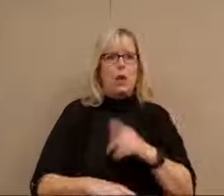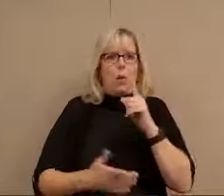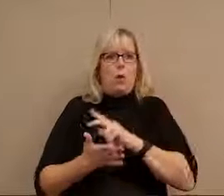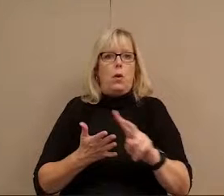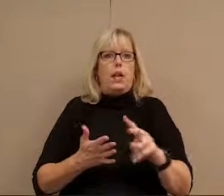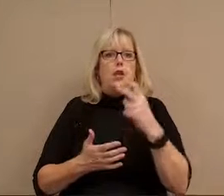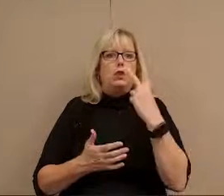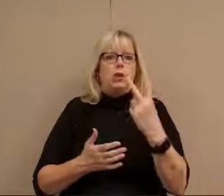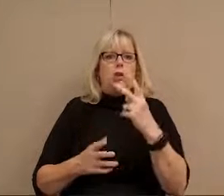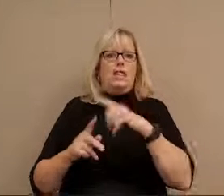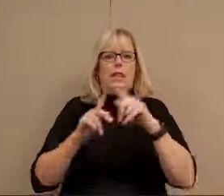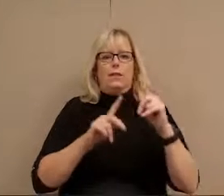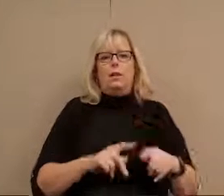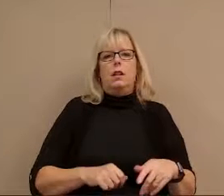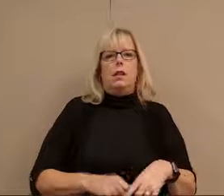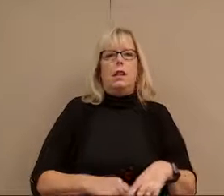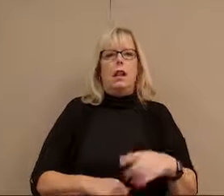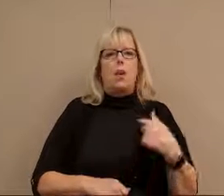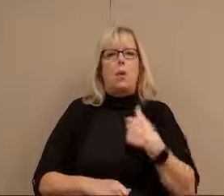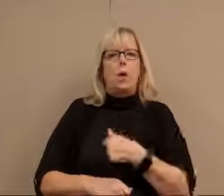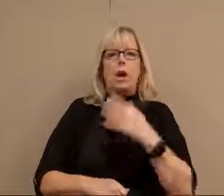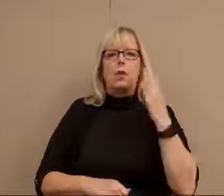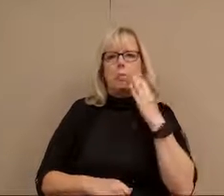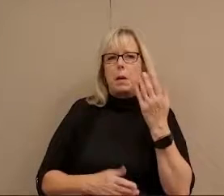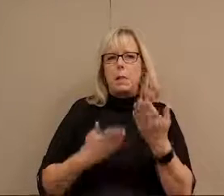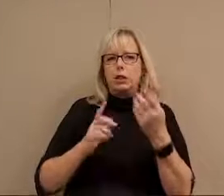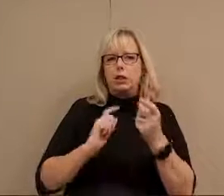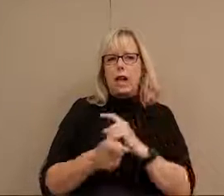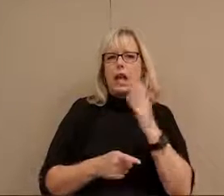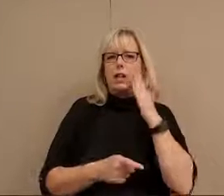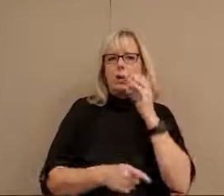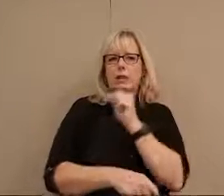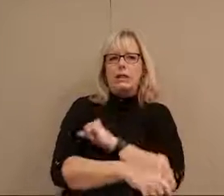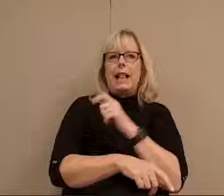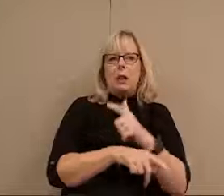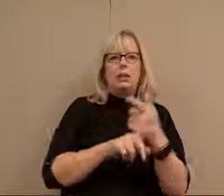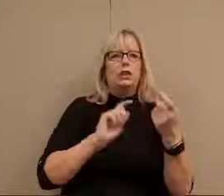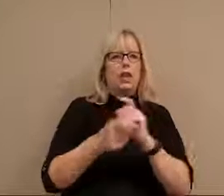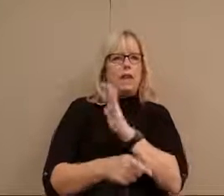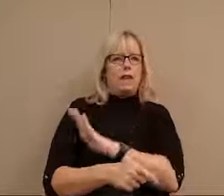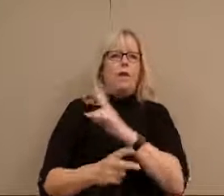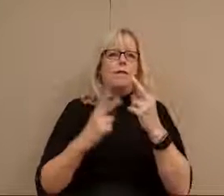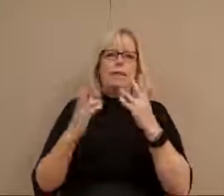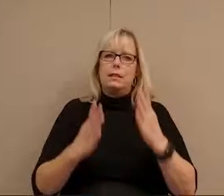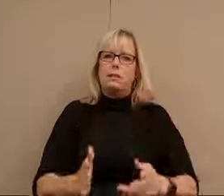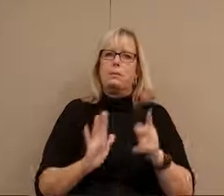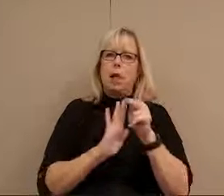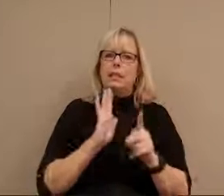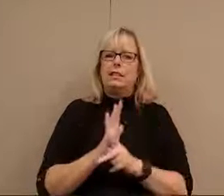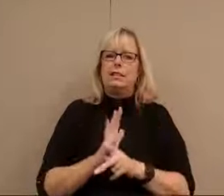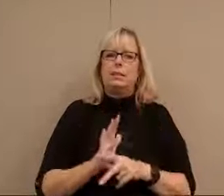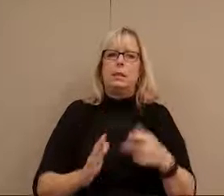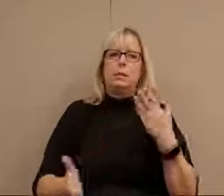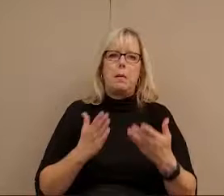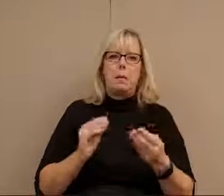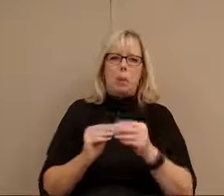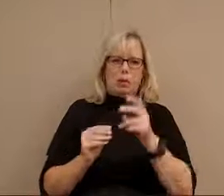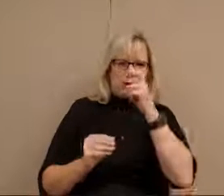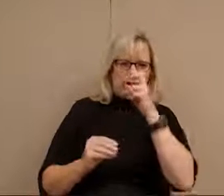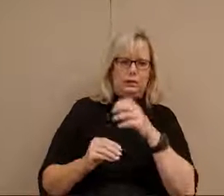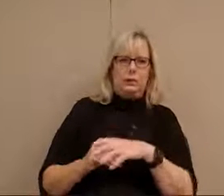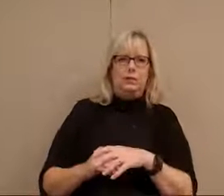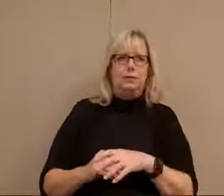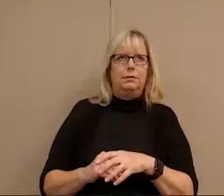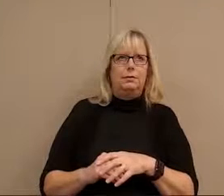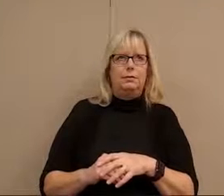we're looking at changing it. I know St. Elizabeth's has changed their visitor policy recently, or maybe today, if I